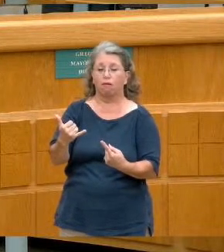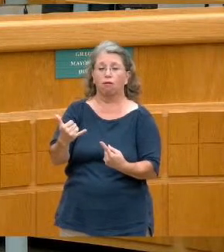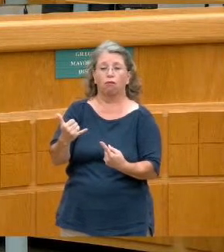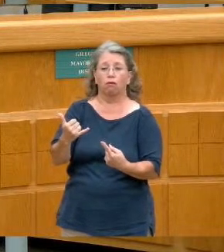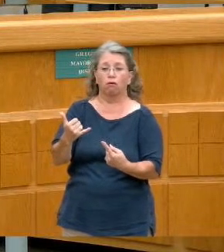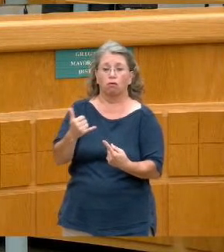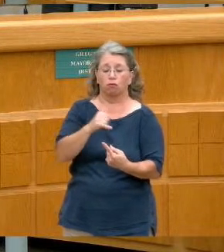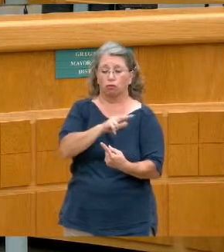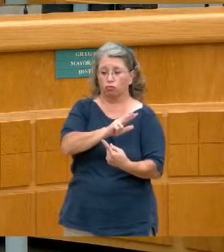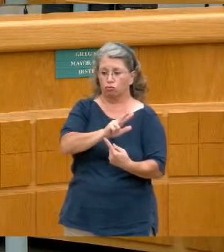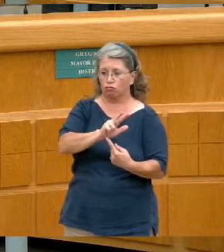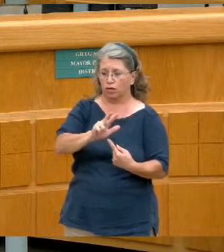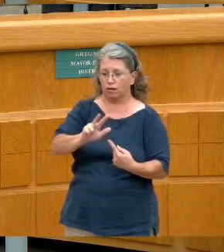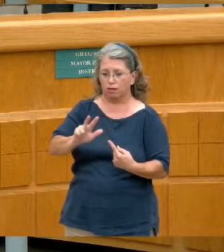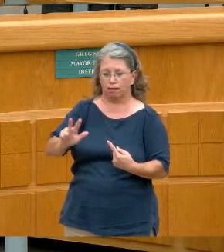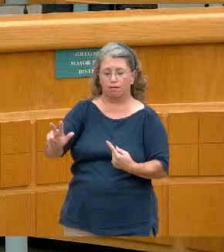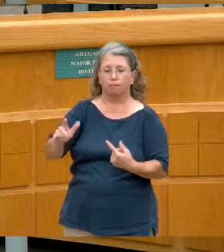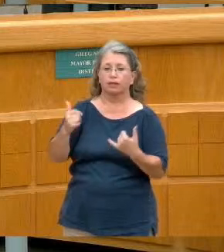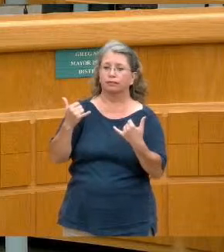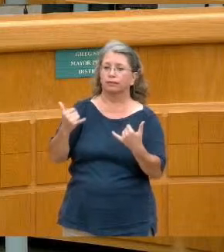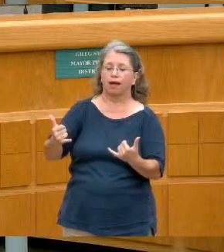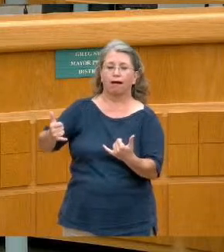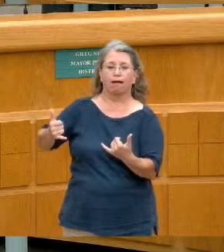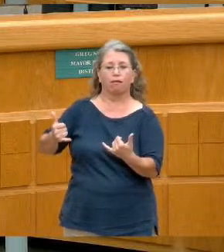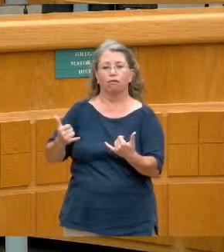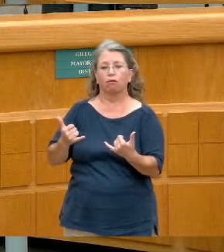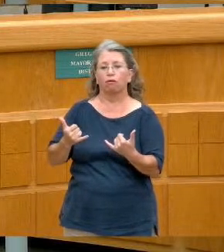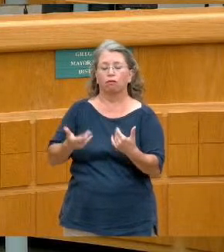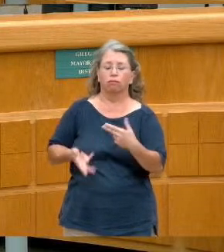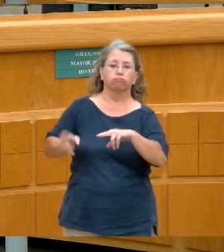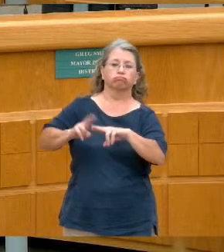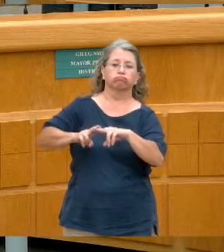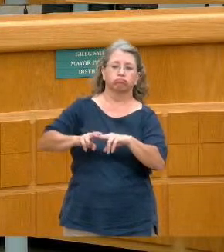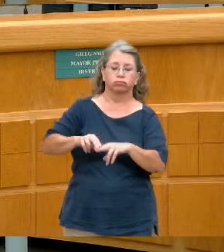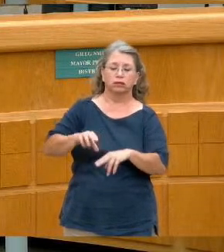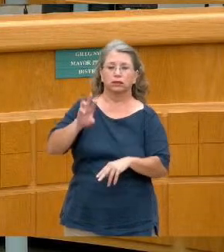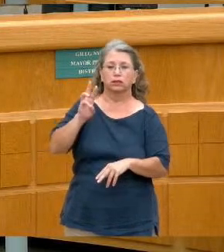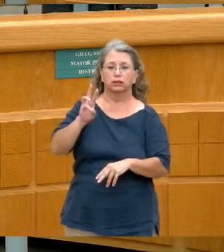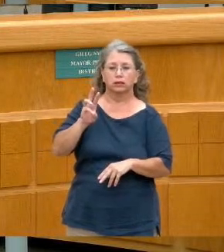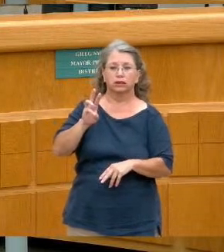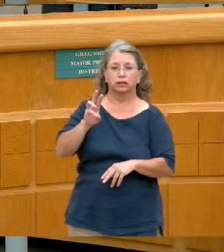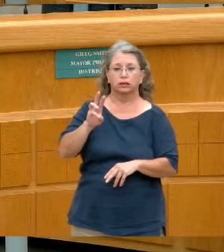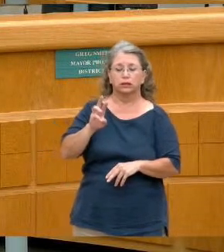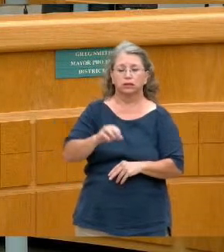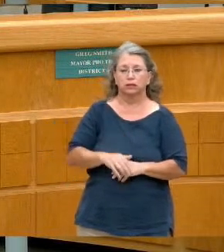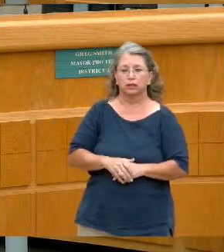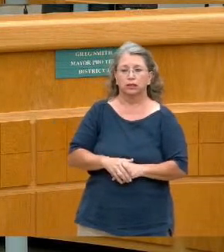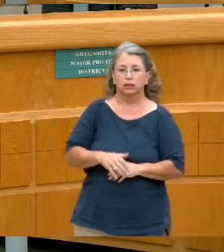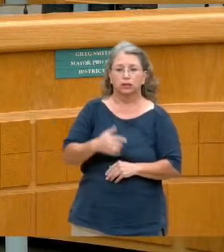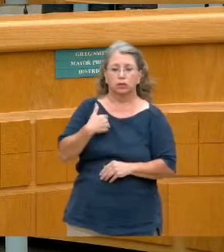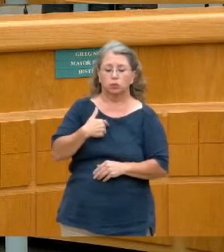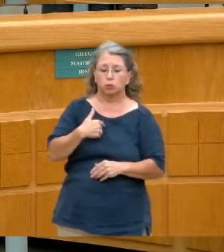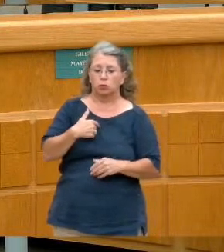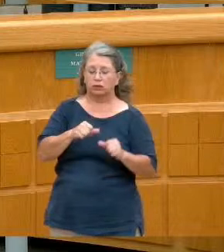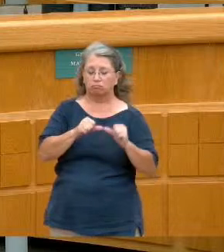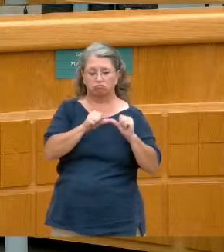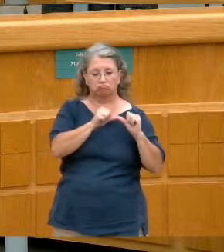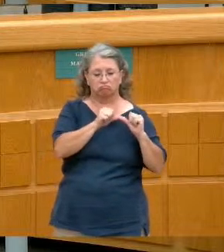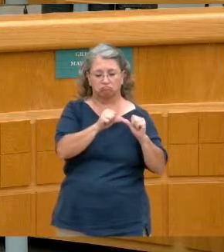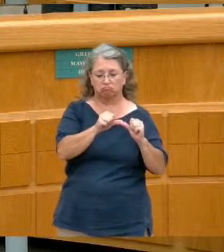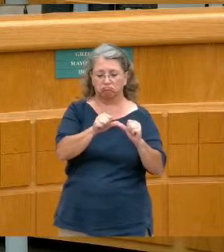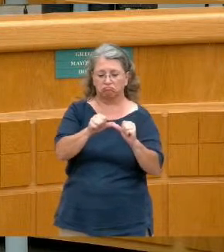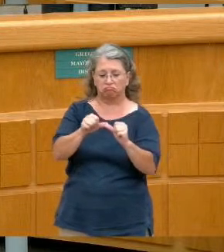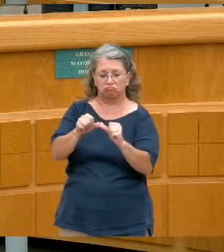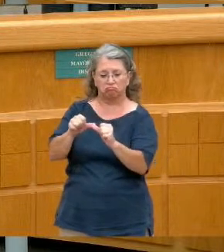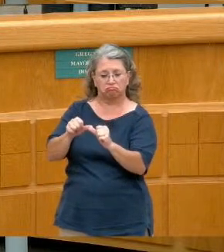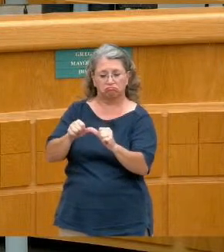all through May, all through now, through this week, we still were maintaining those 3 deaths in Nueces County. But on